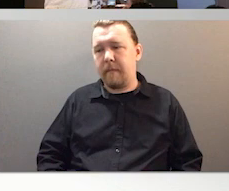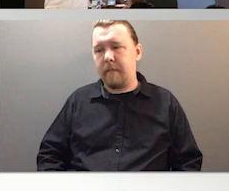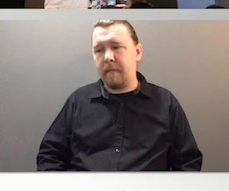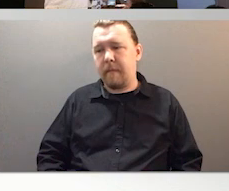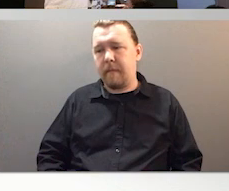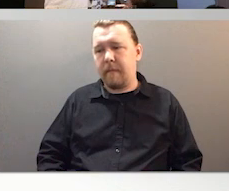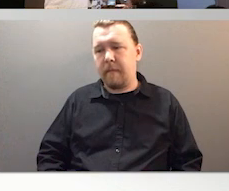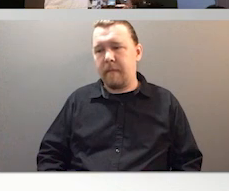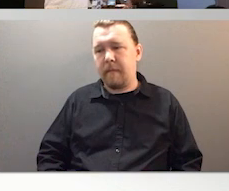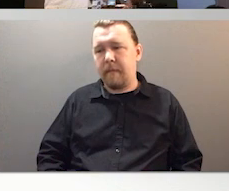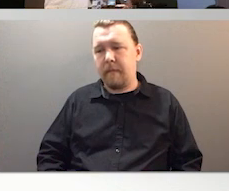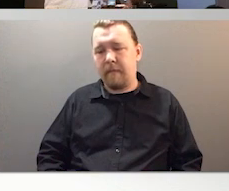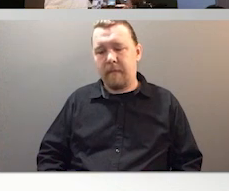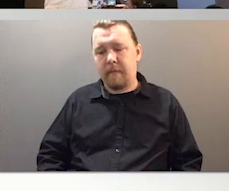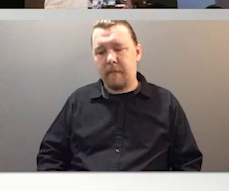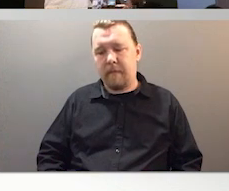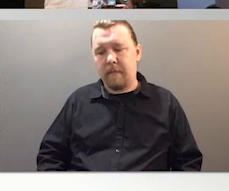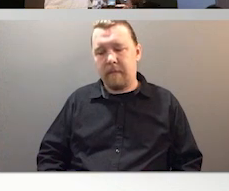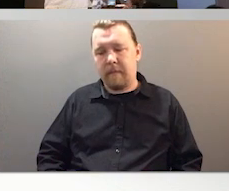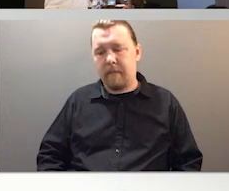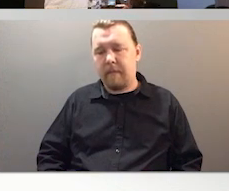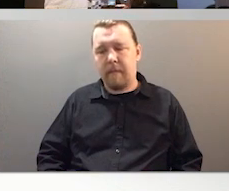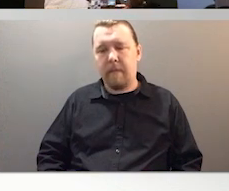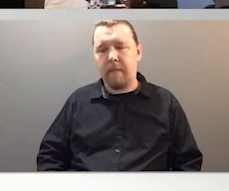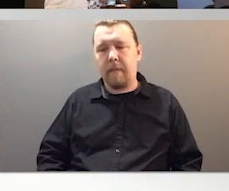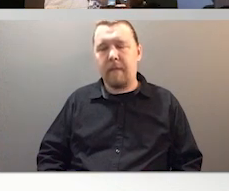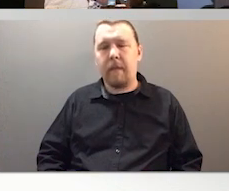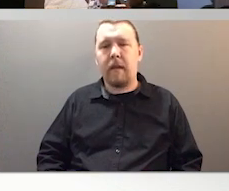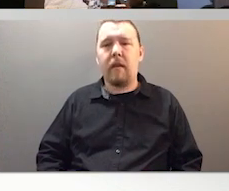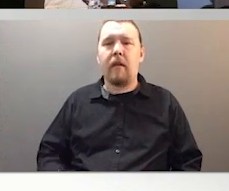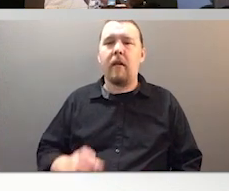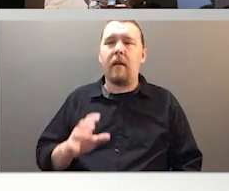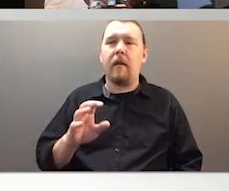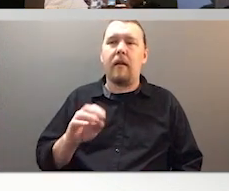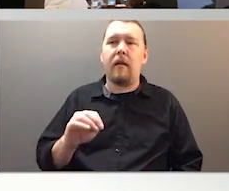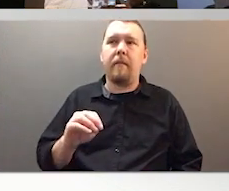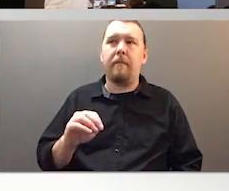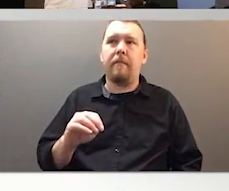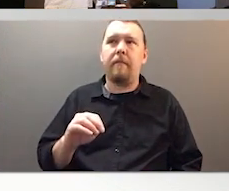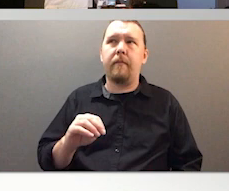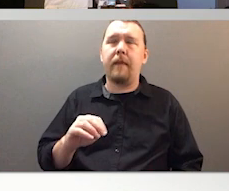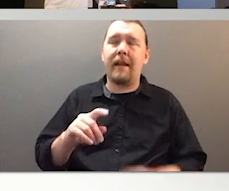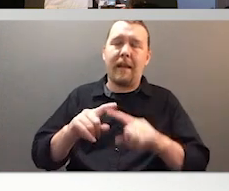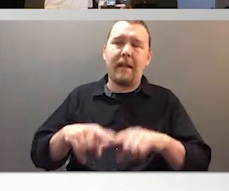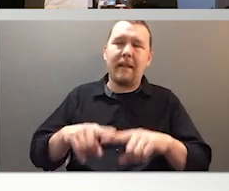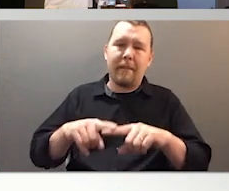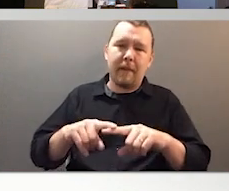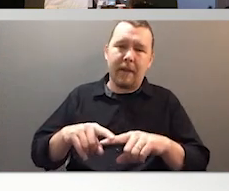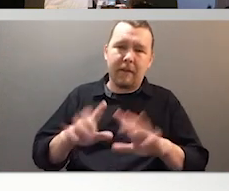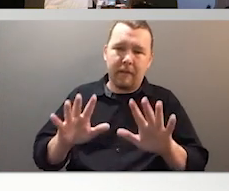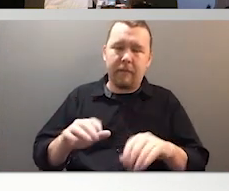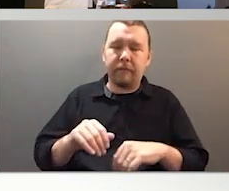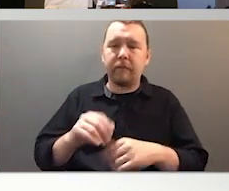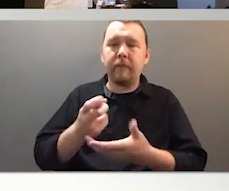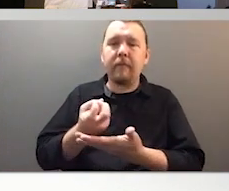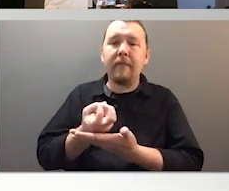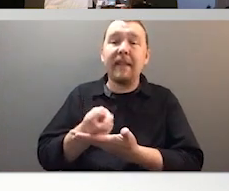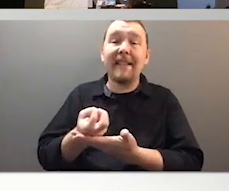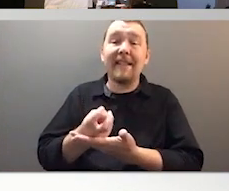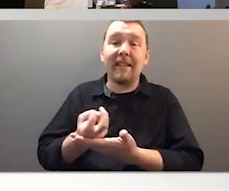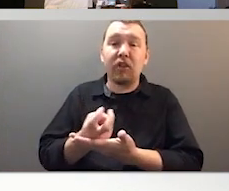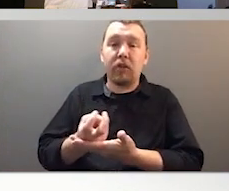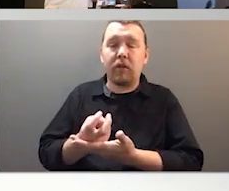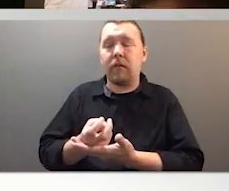know, so Fight, flight, it depends. So a seizure is,